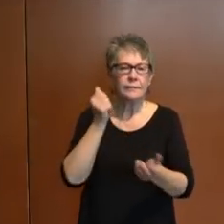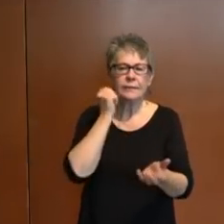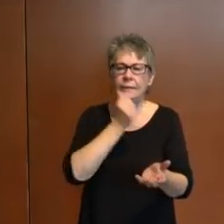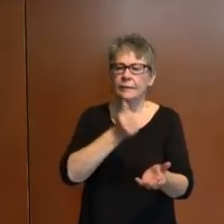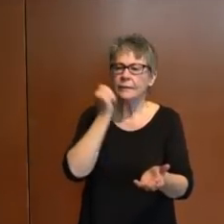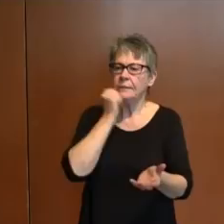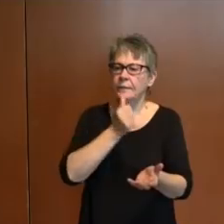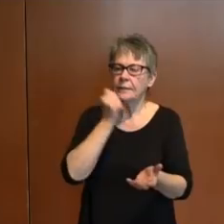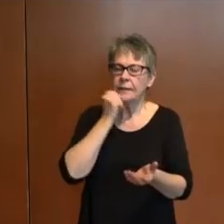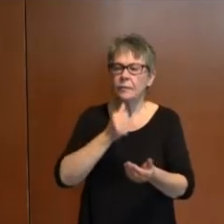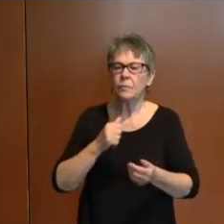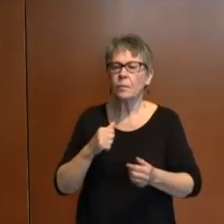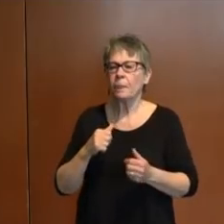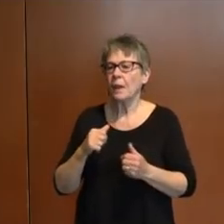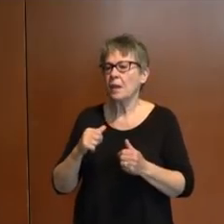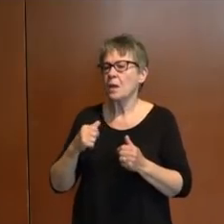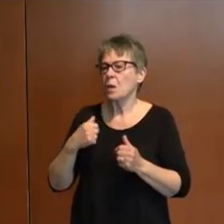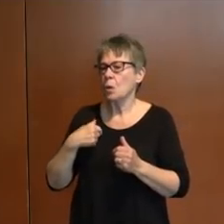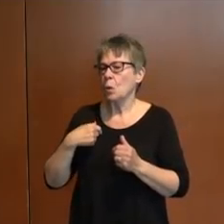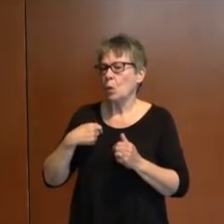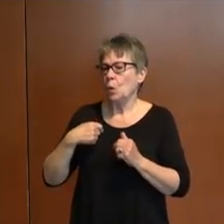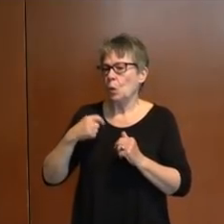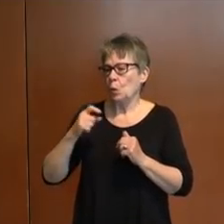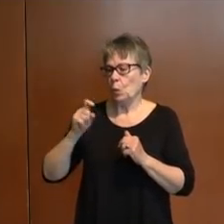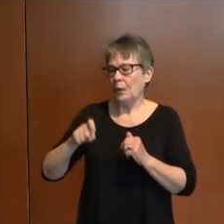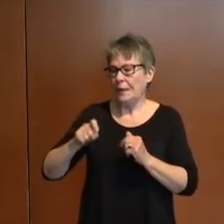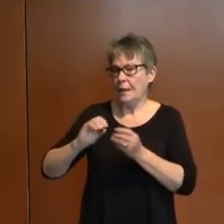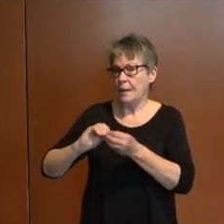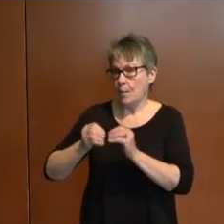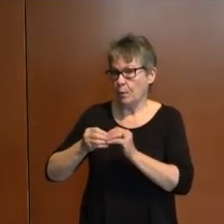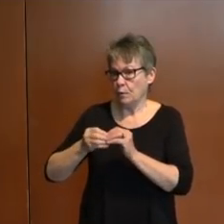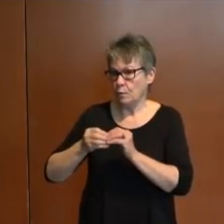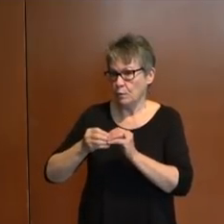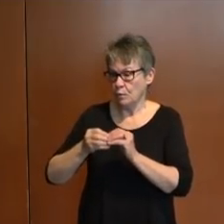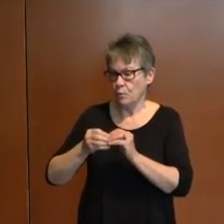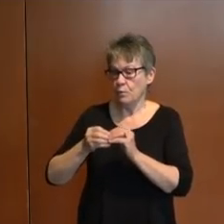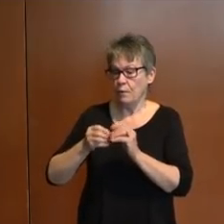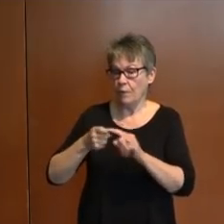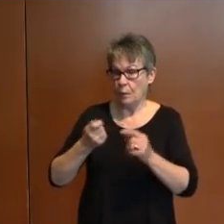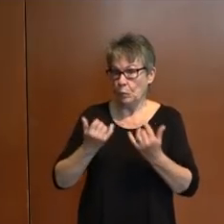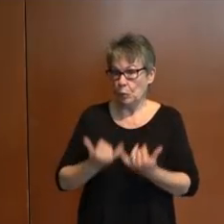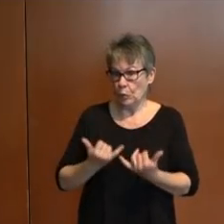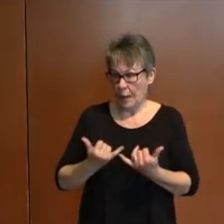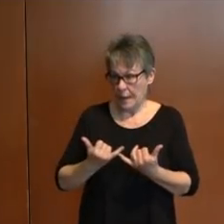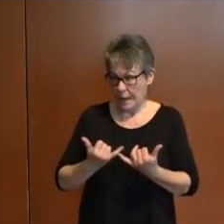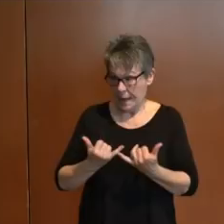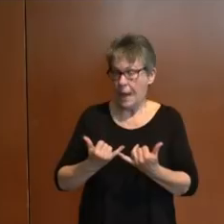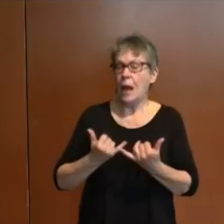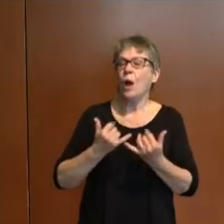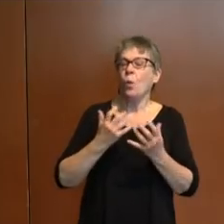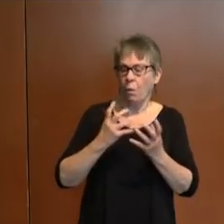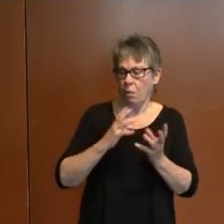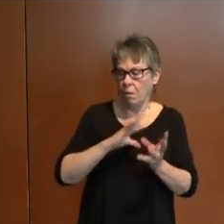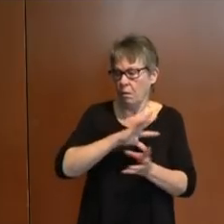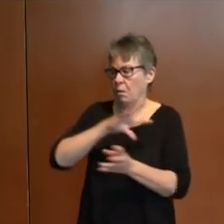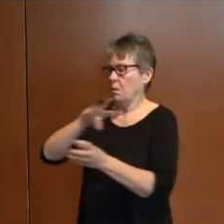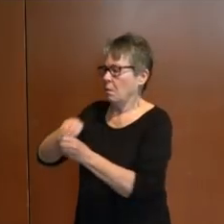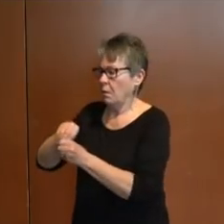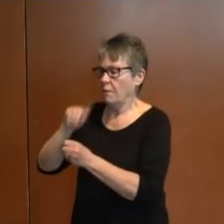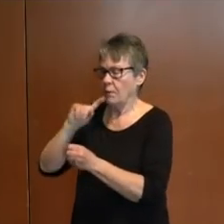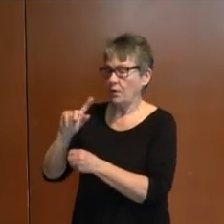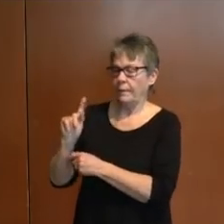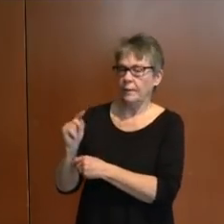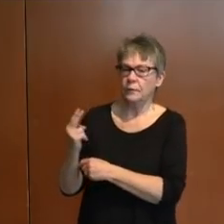more realistic picture. So I expect that tomorrow we'll be able to go over that with all of you. I'm